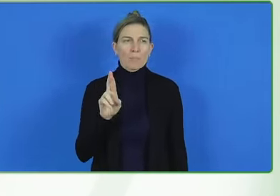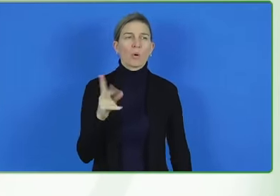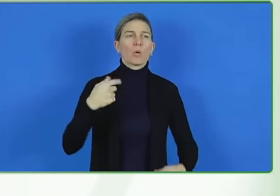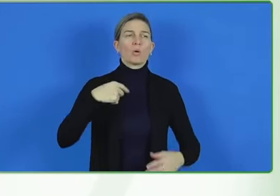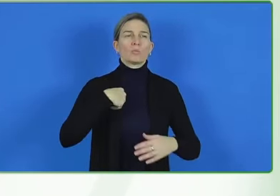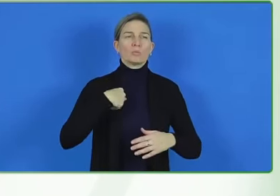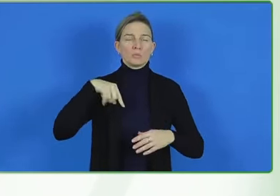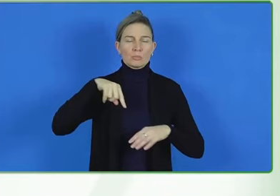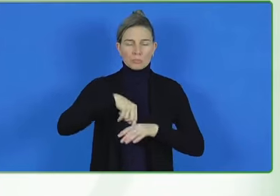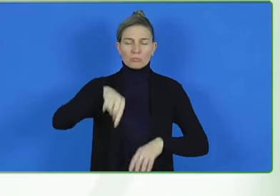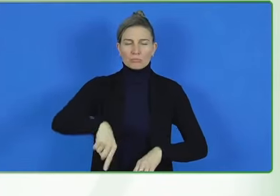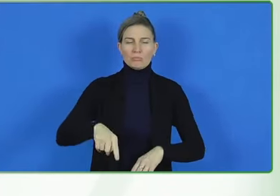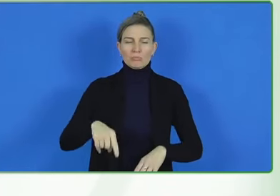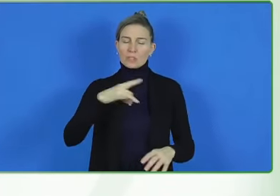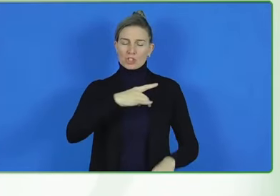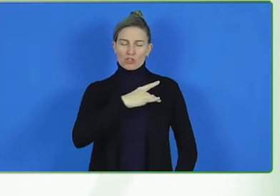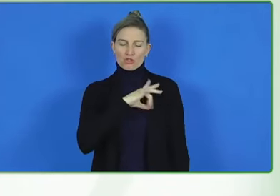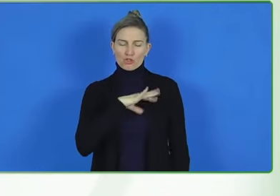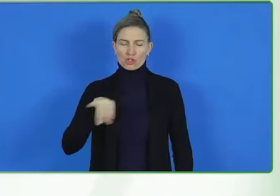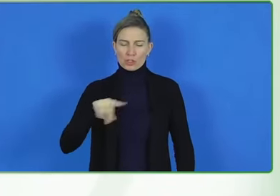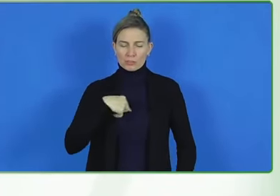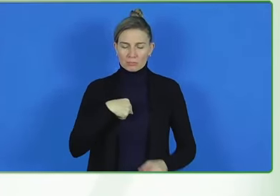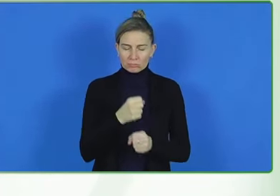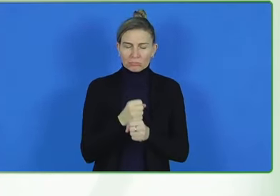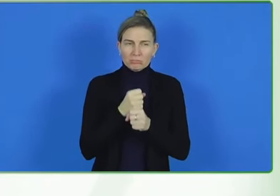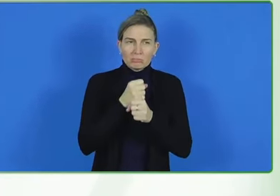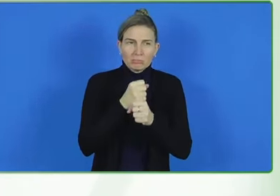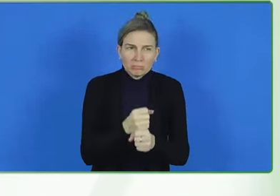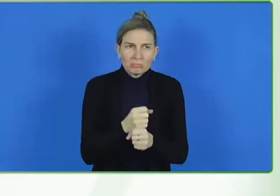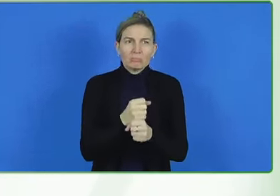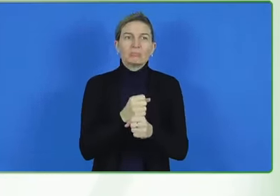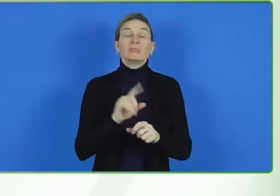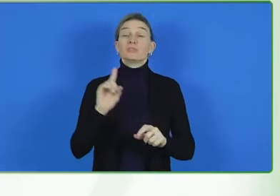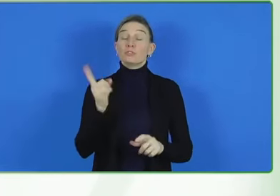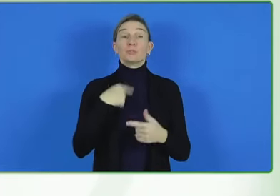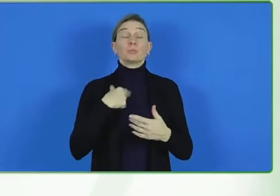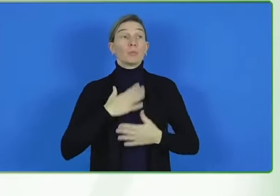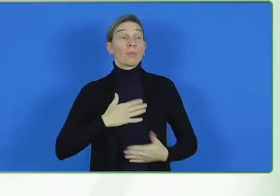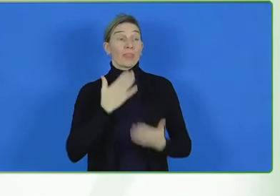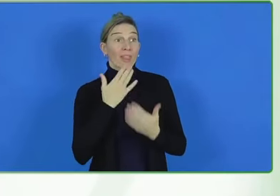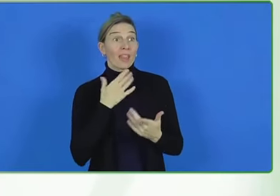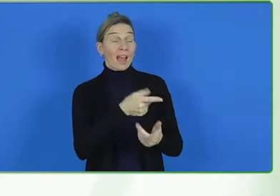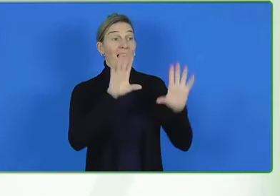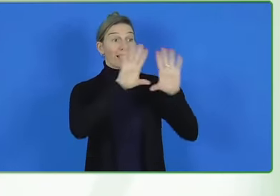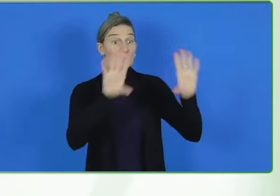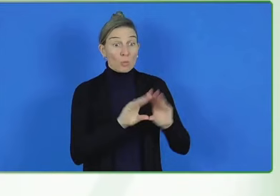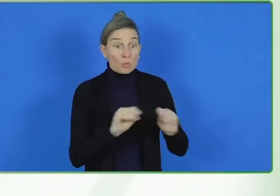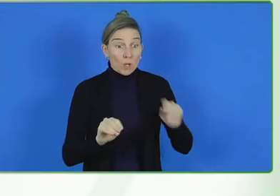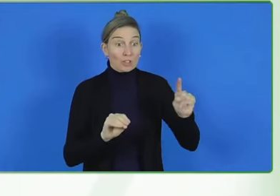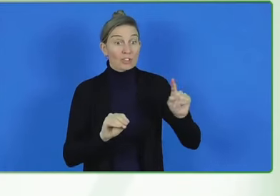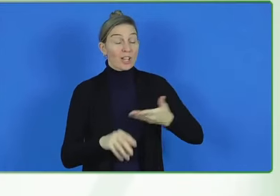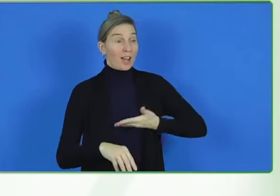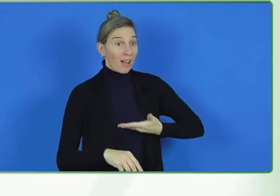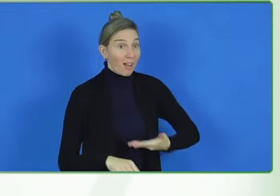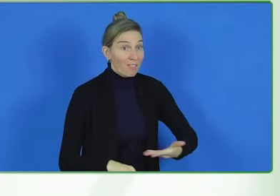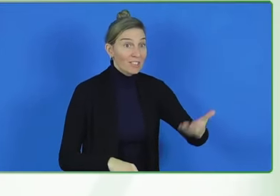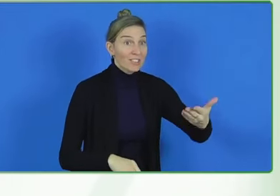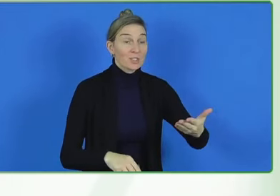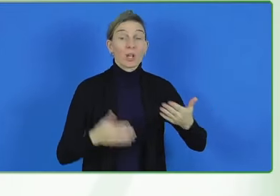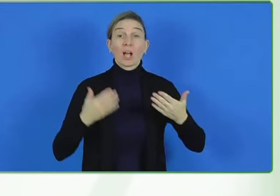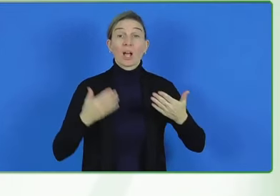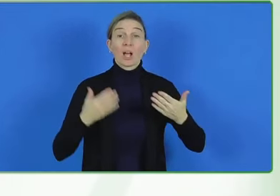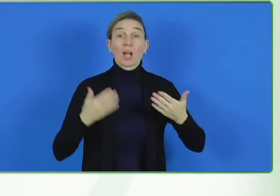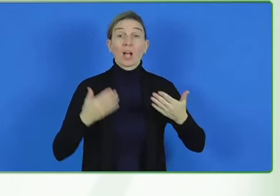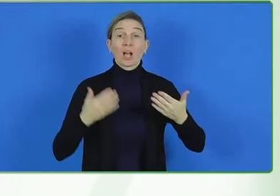Chile. And I want to thank the CEO Project for the invitation, whom for the second time